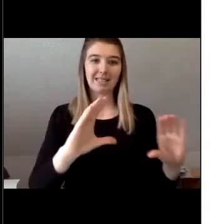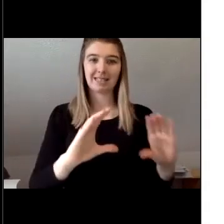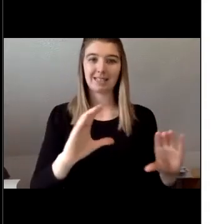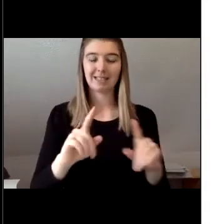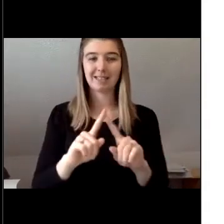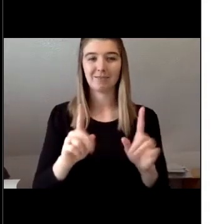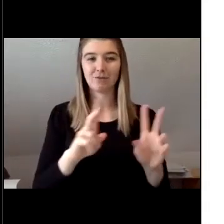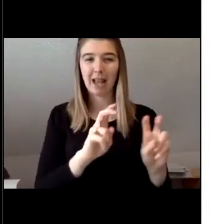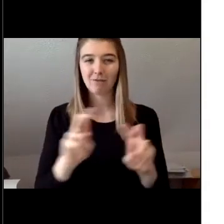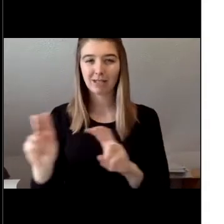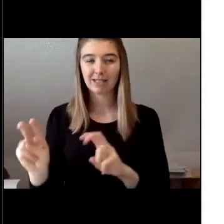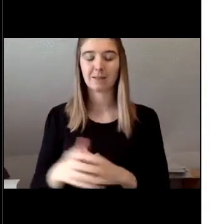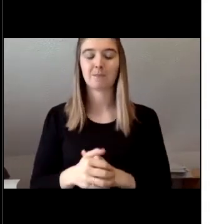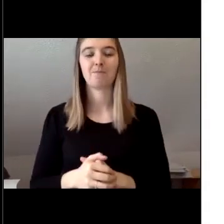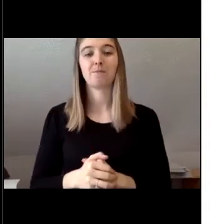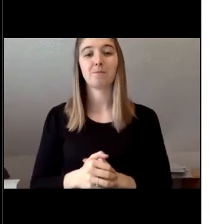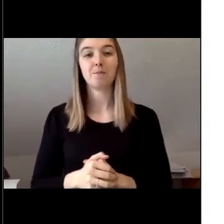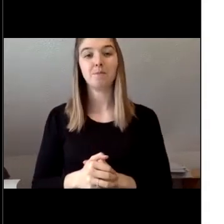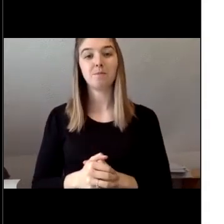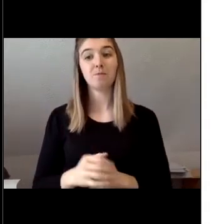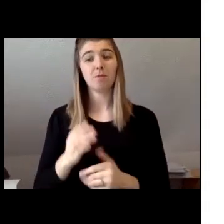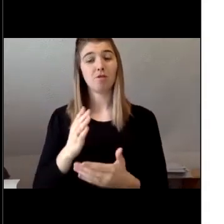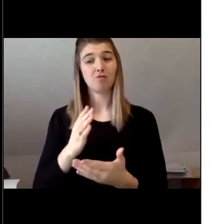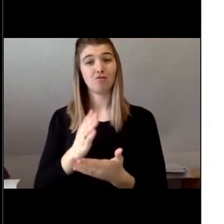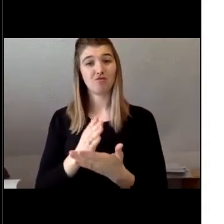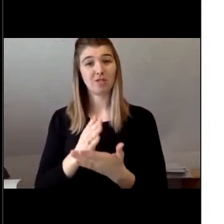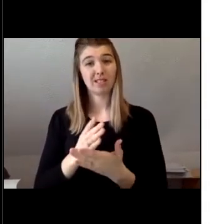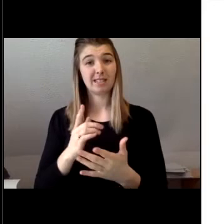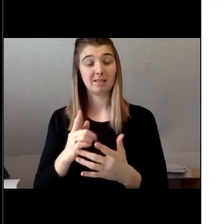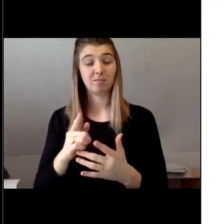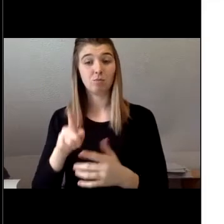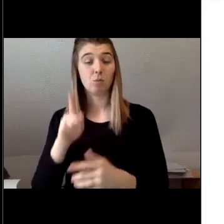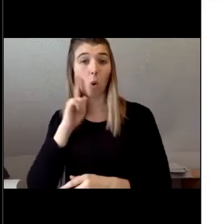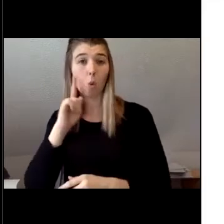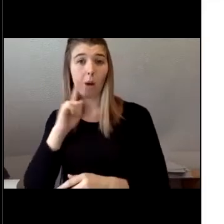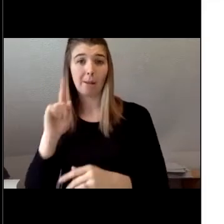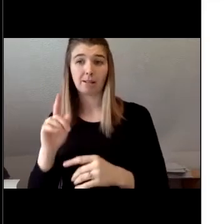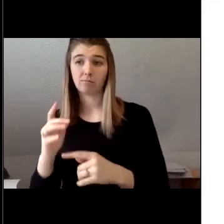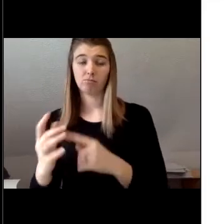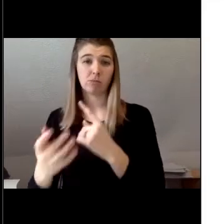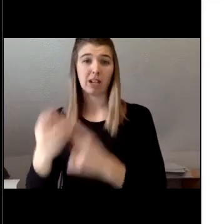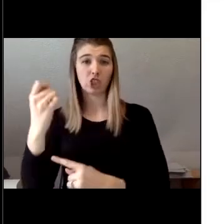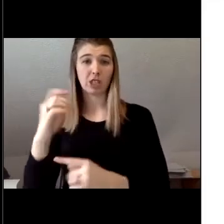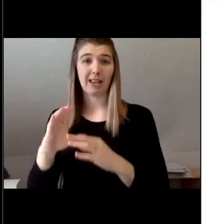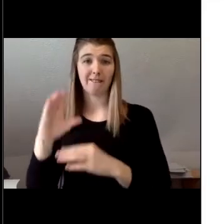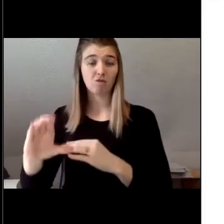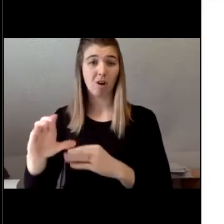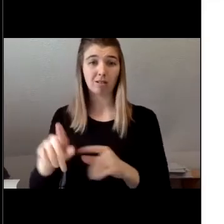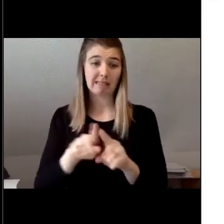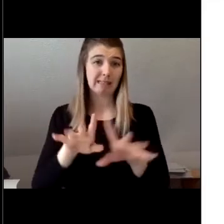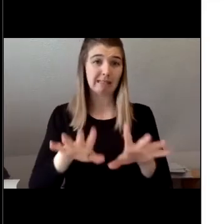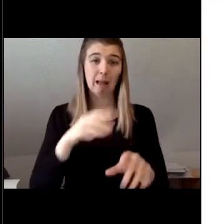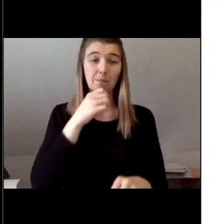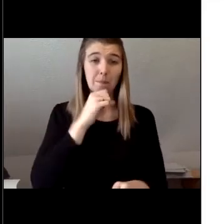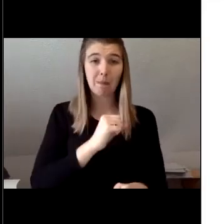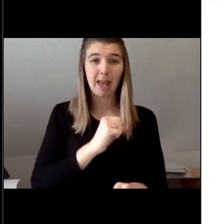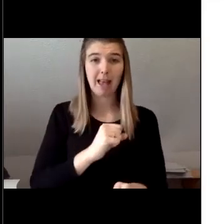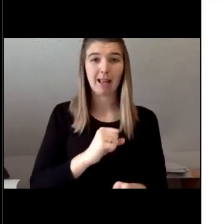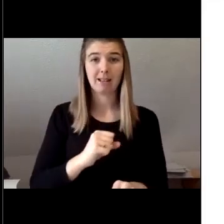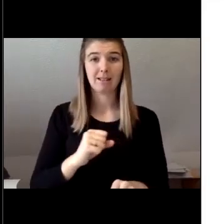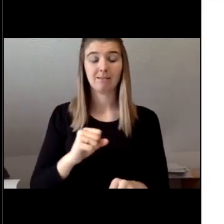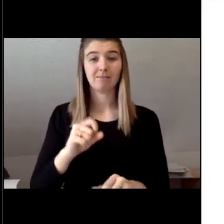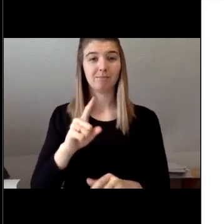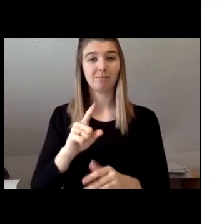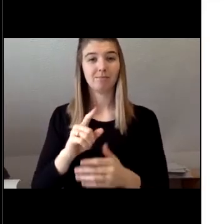these competitions are typically very close for women and men. Women do well in getting grants. And although this doesn't mean our grant programs are free